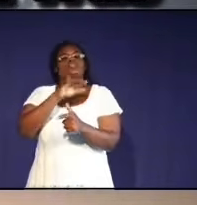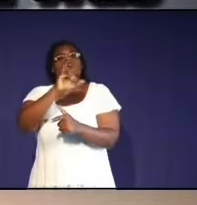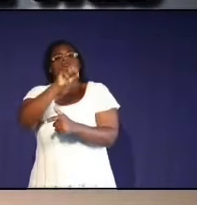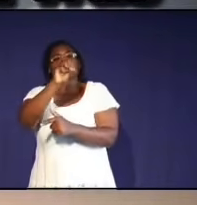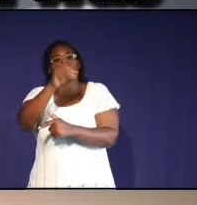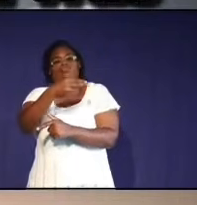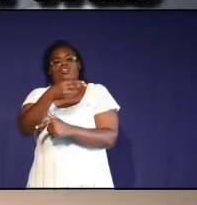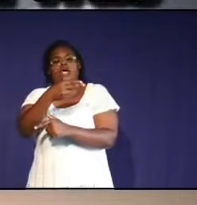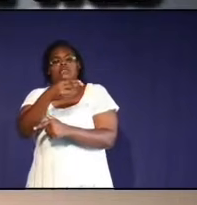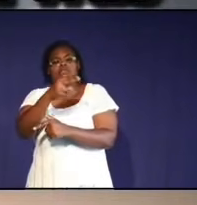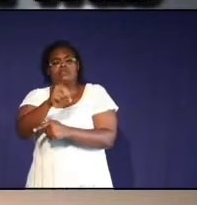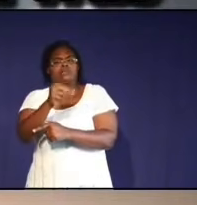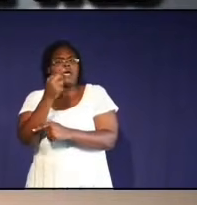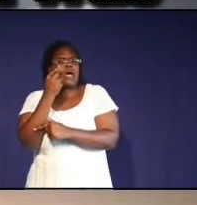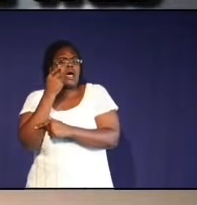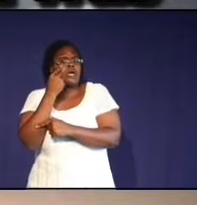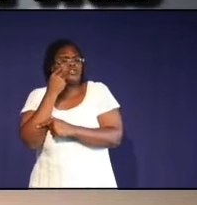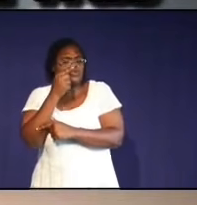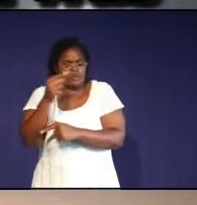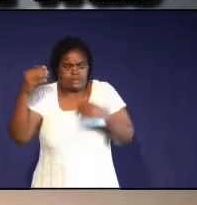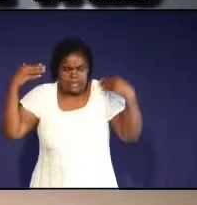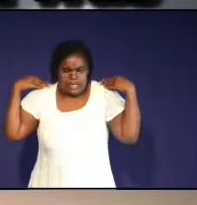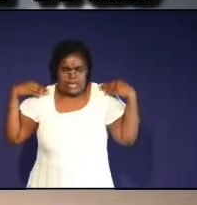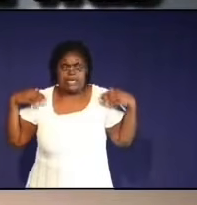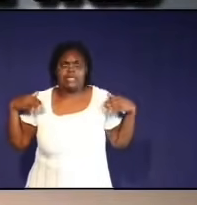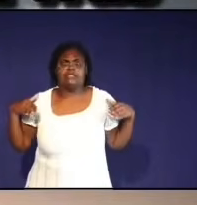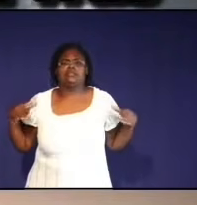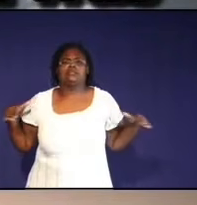an angel coming up from the east,